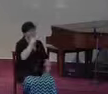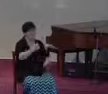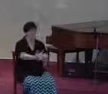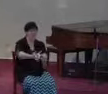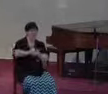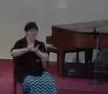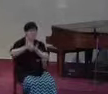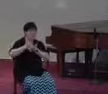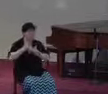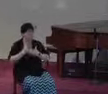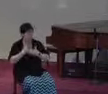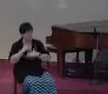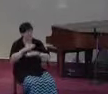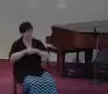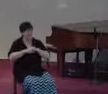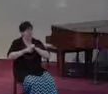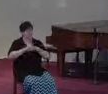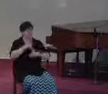me.